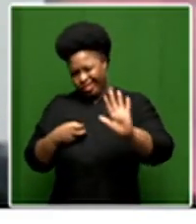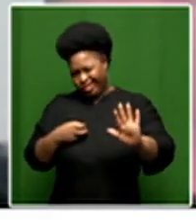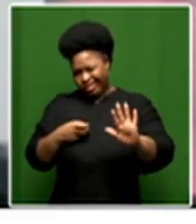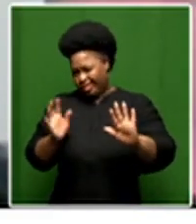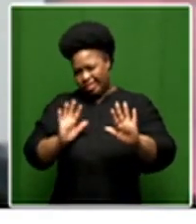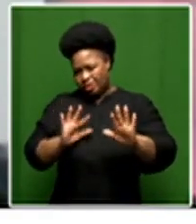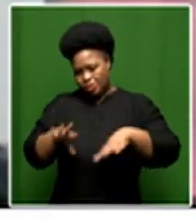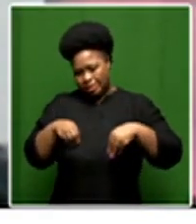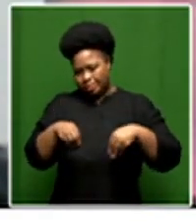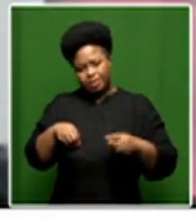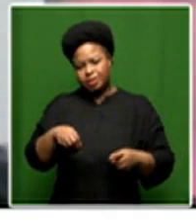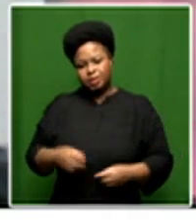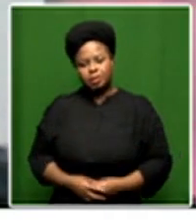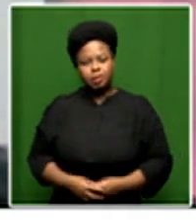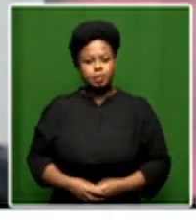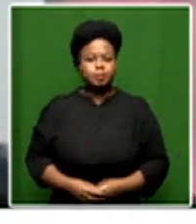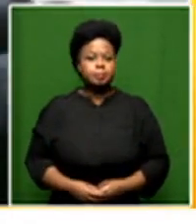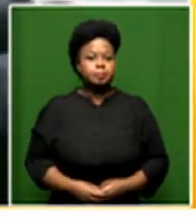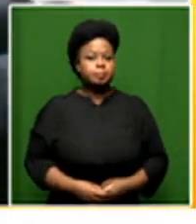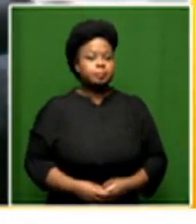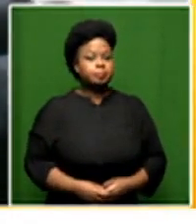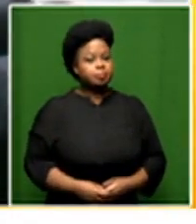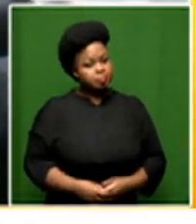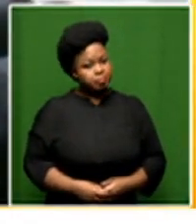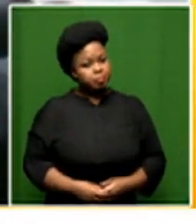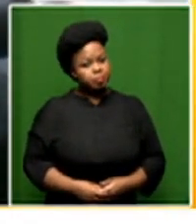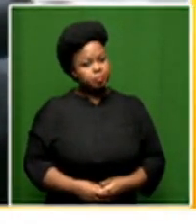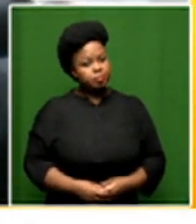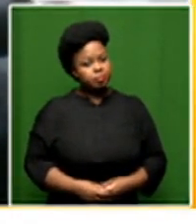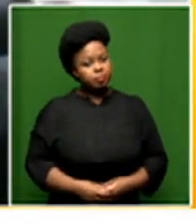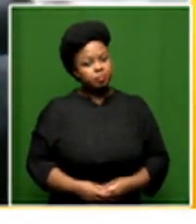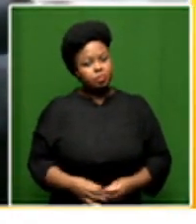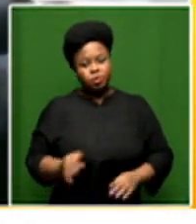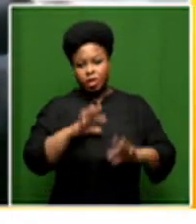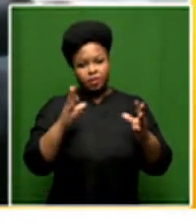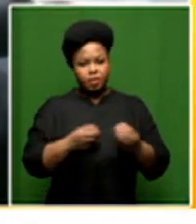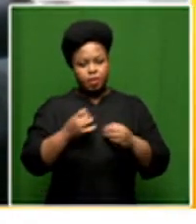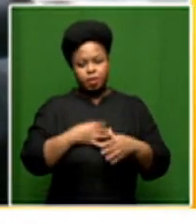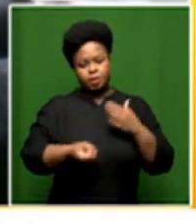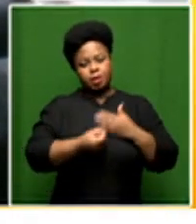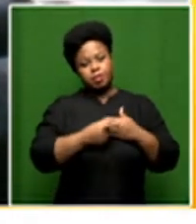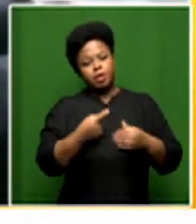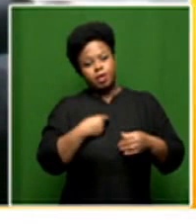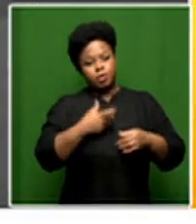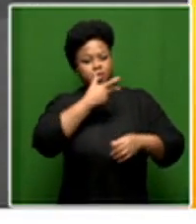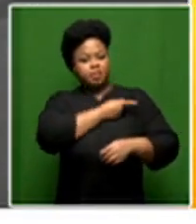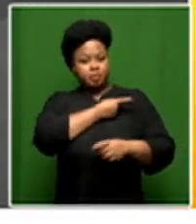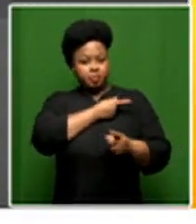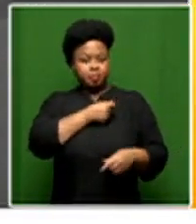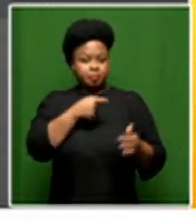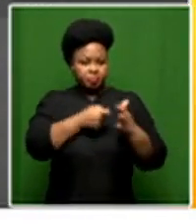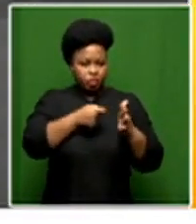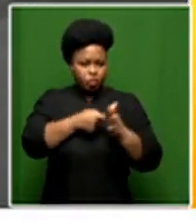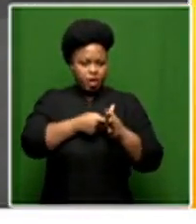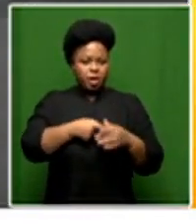that might be destructive in the process. So given what is happening of late around the vaccine procurement